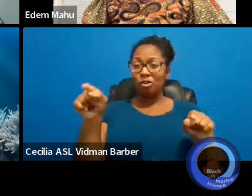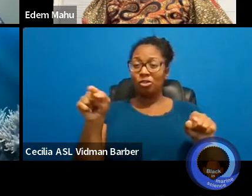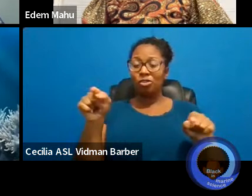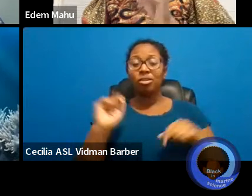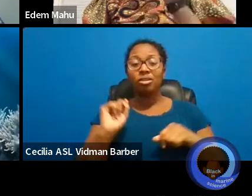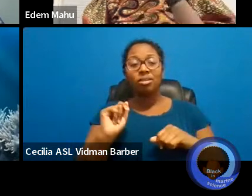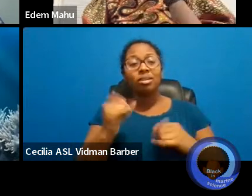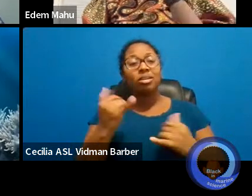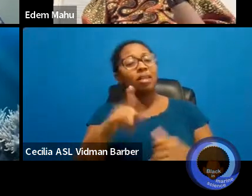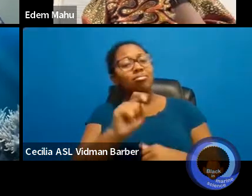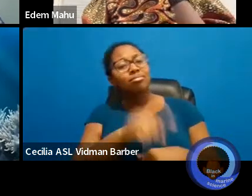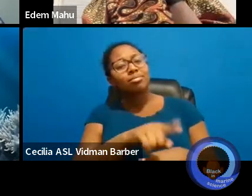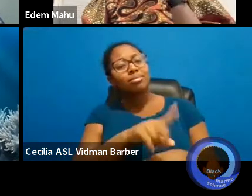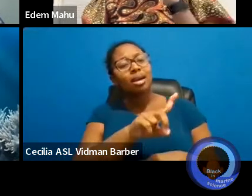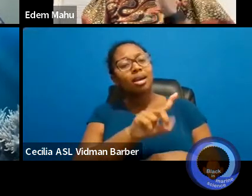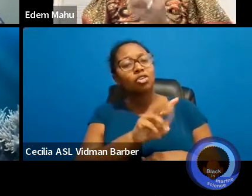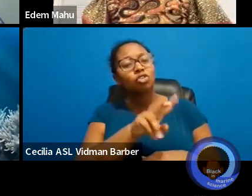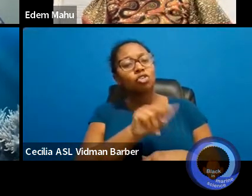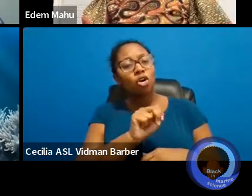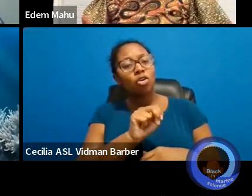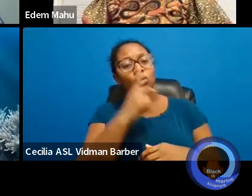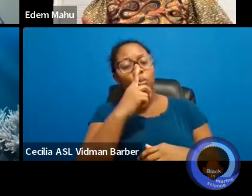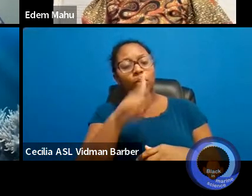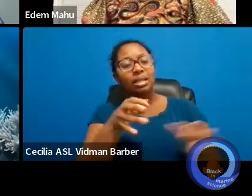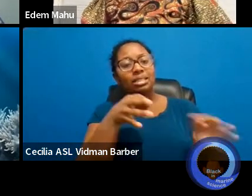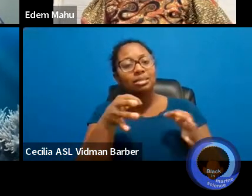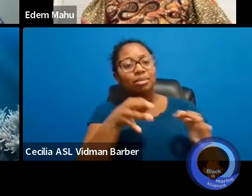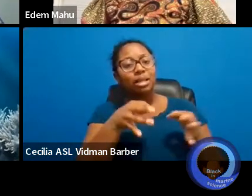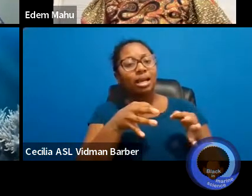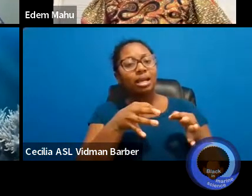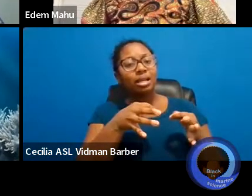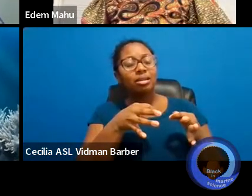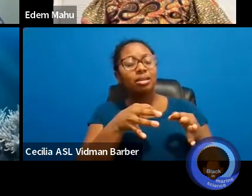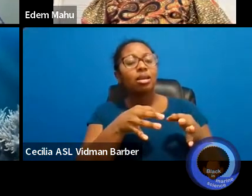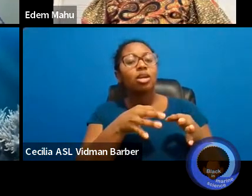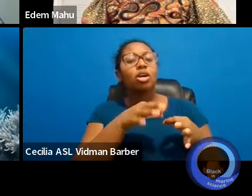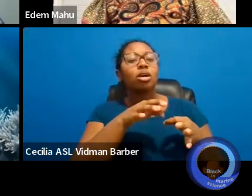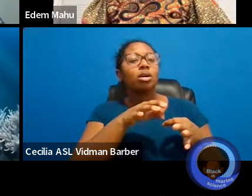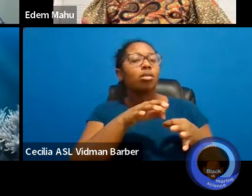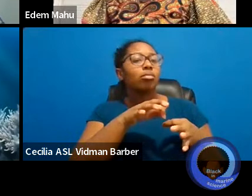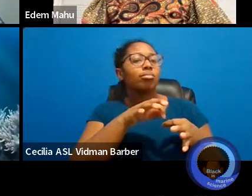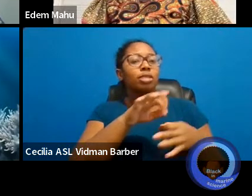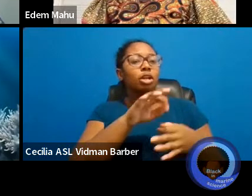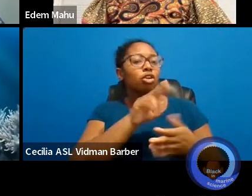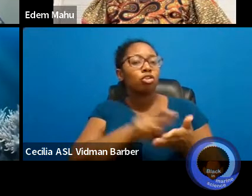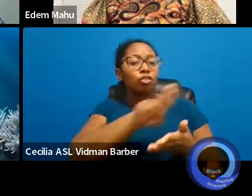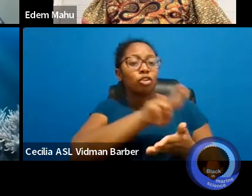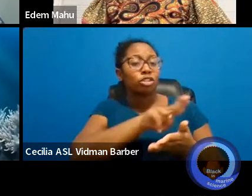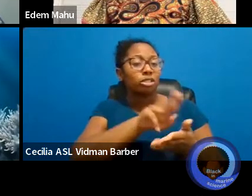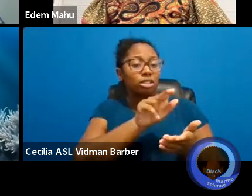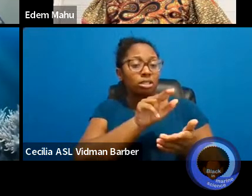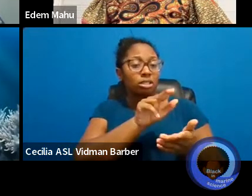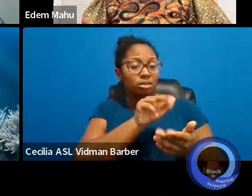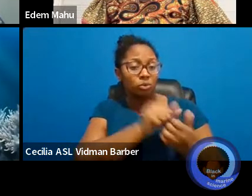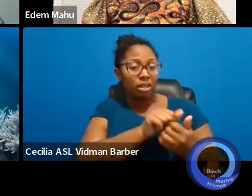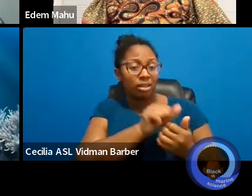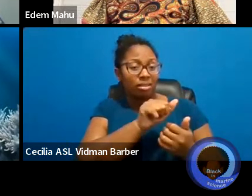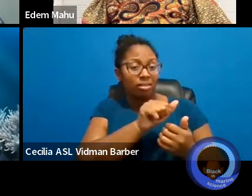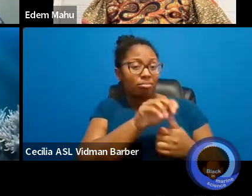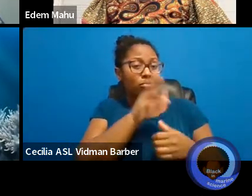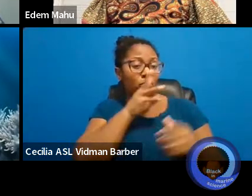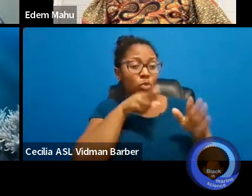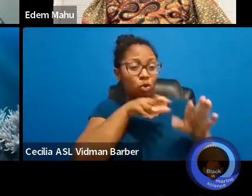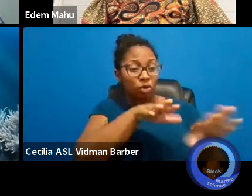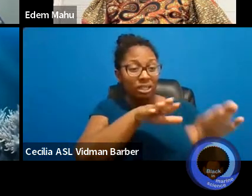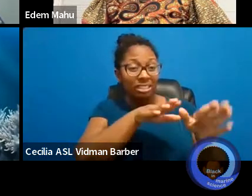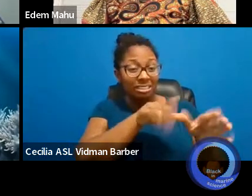Dawn Pratt, would you please explain to us about the different programs? Is there a marine science program on the BSc, either the BSc level or